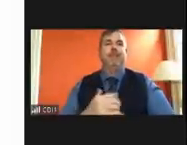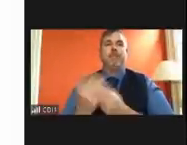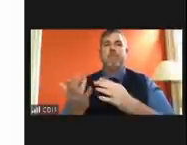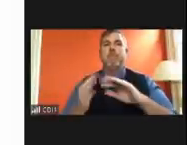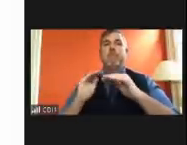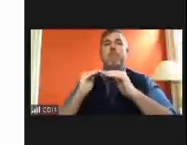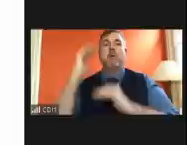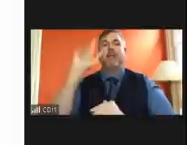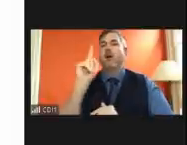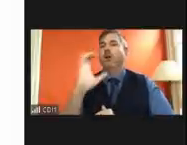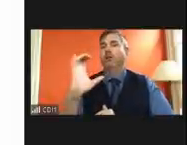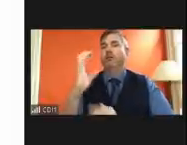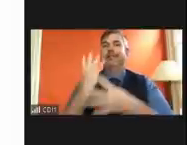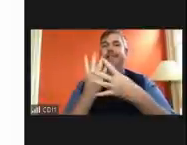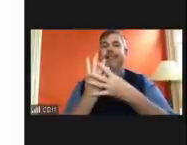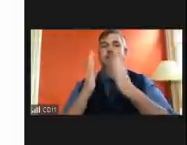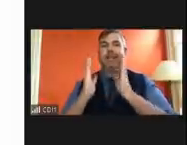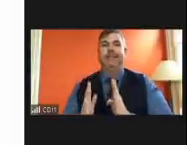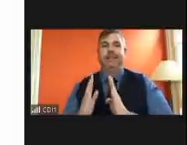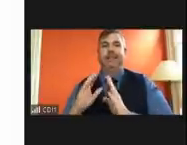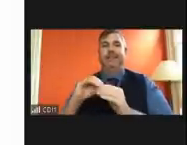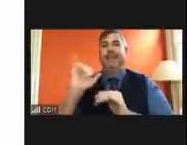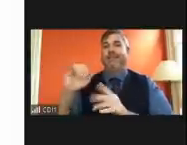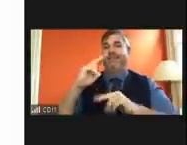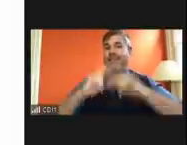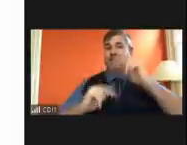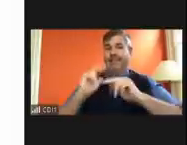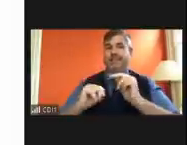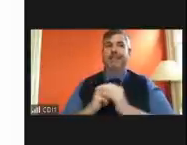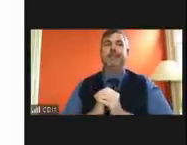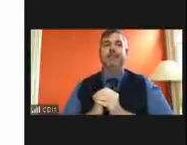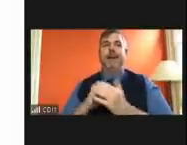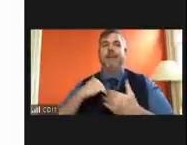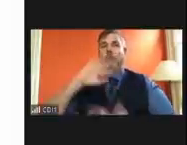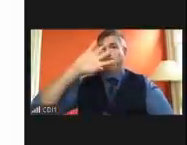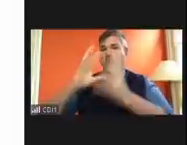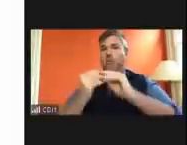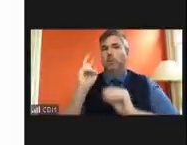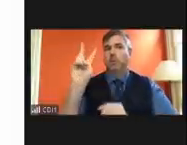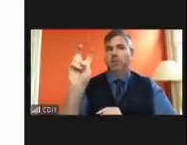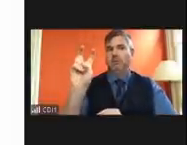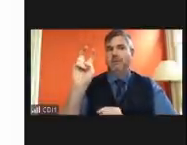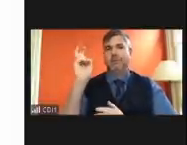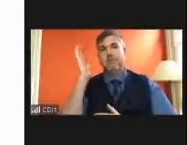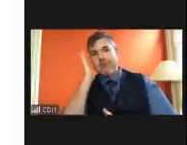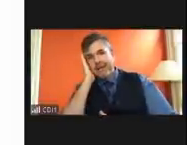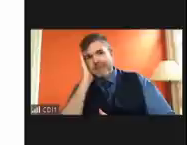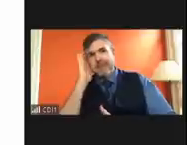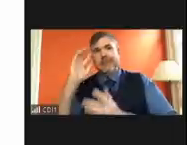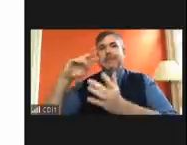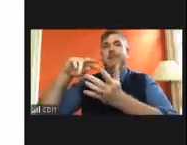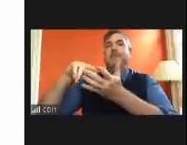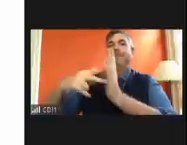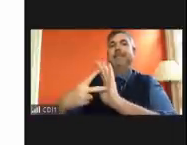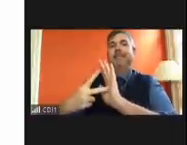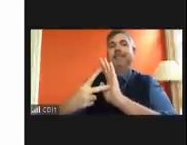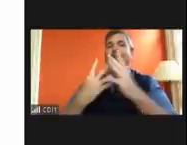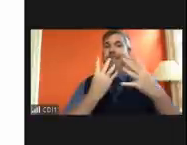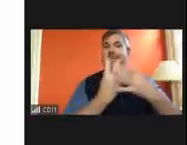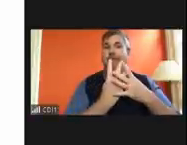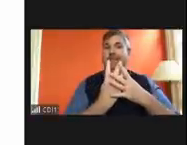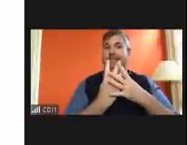that's allowed hospitals throughout the region to return patients who are inmates at San Quentin who are well enough to be